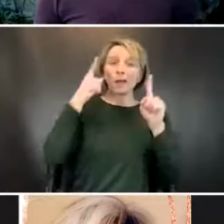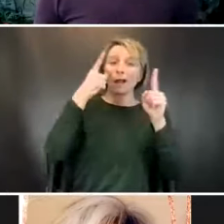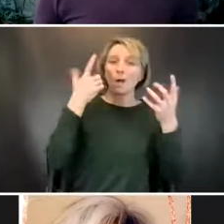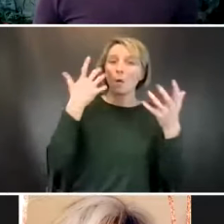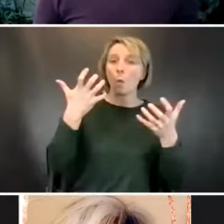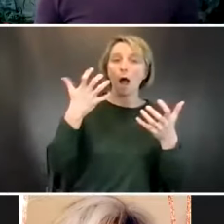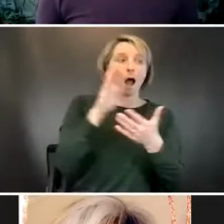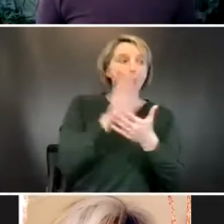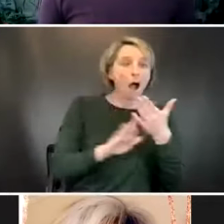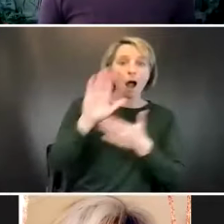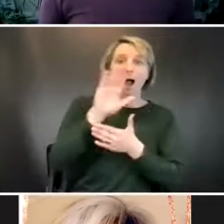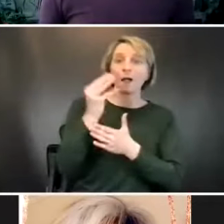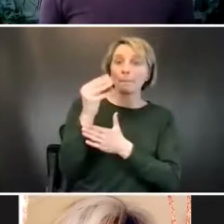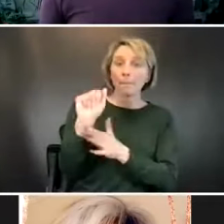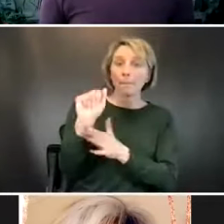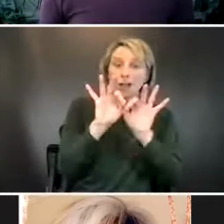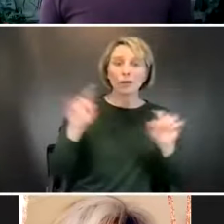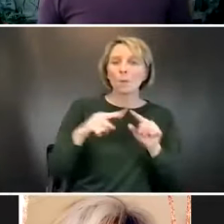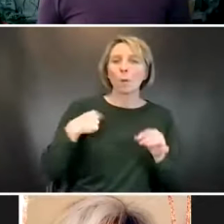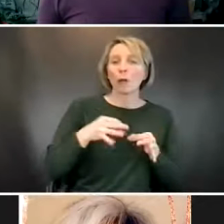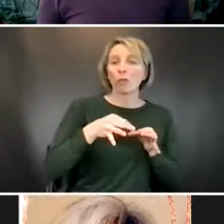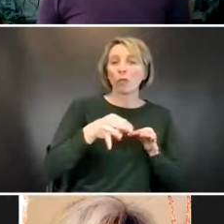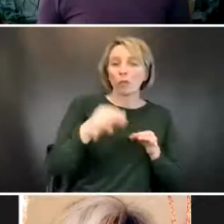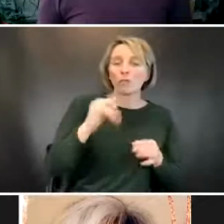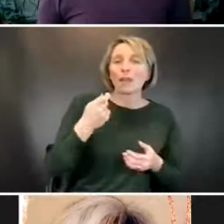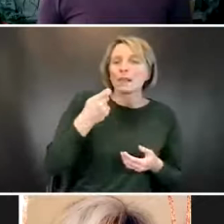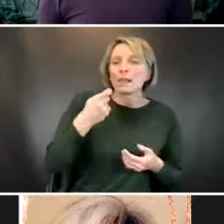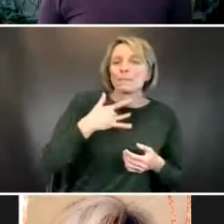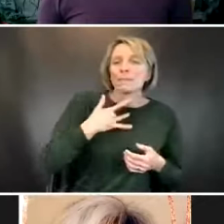through social media or something like that. The